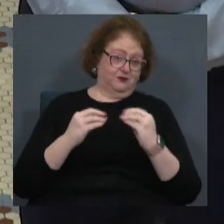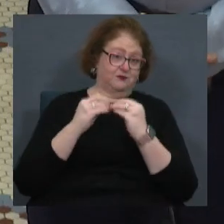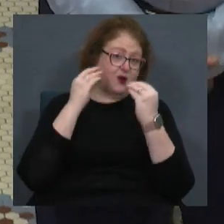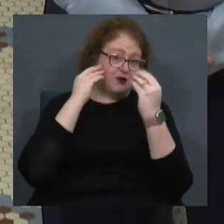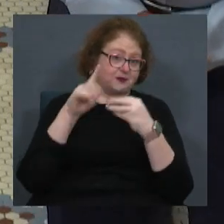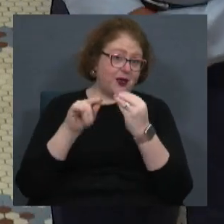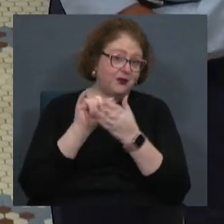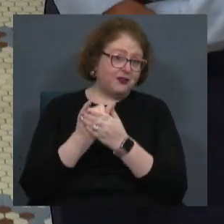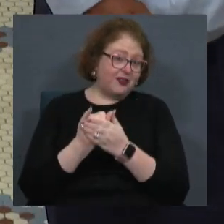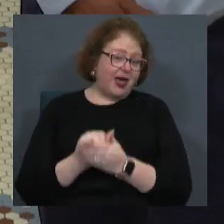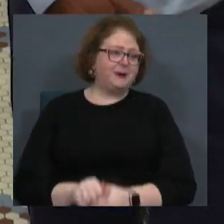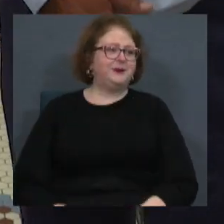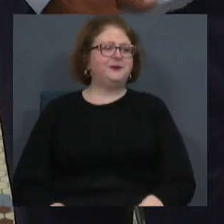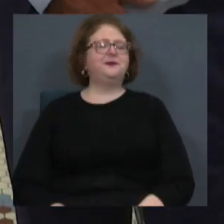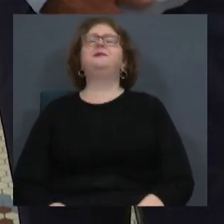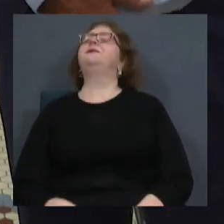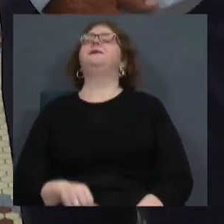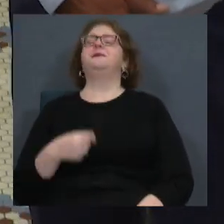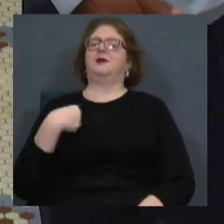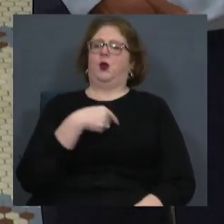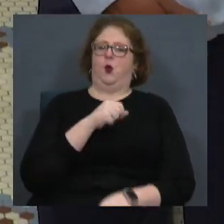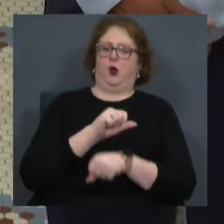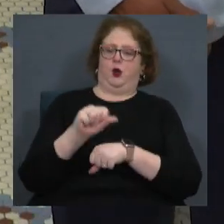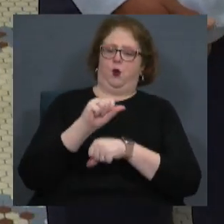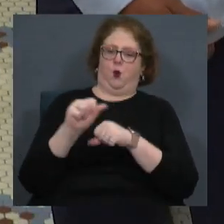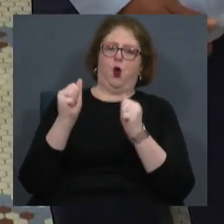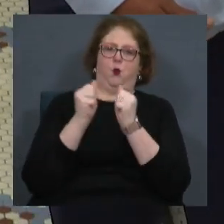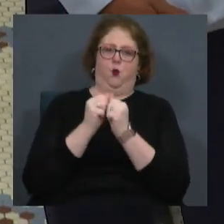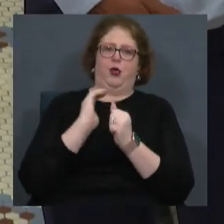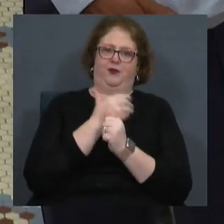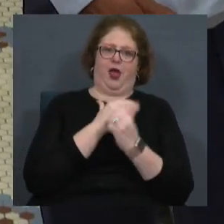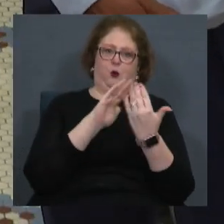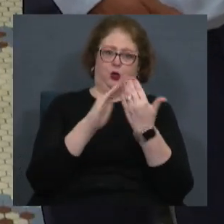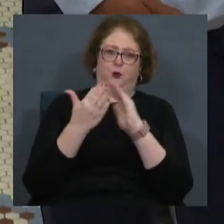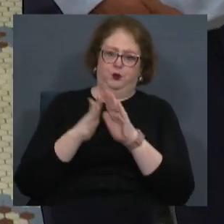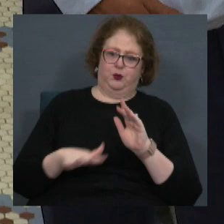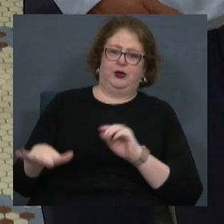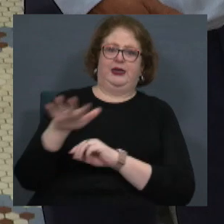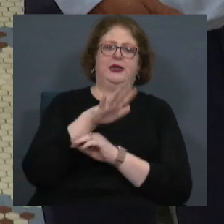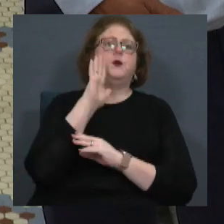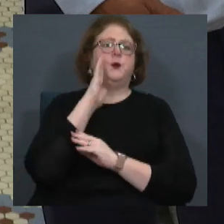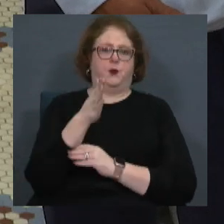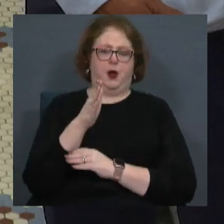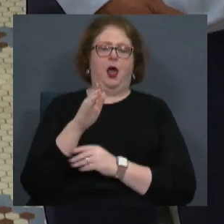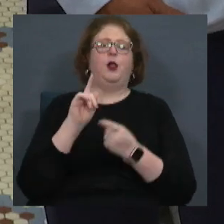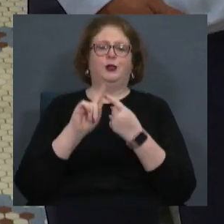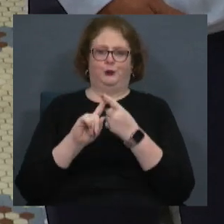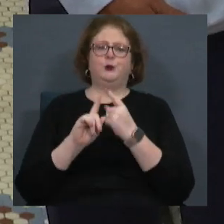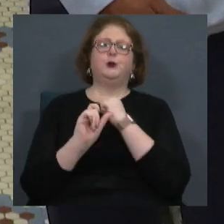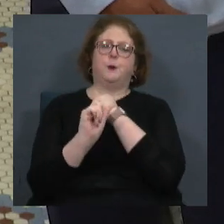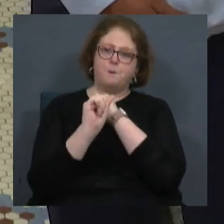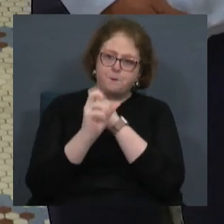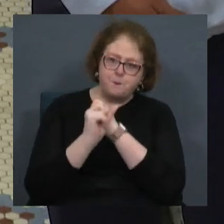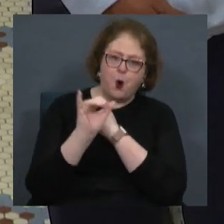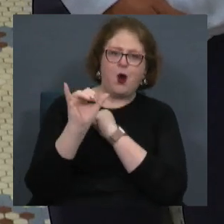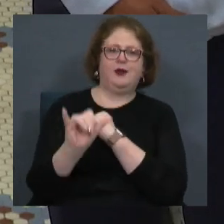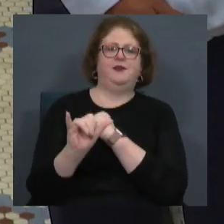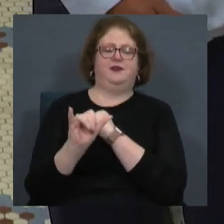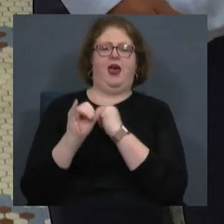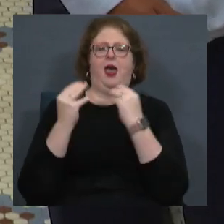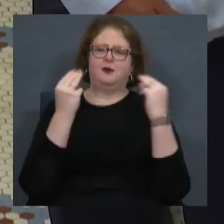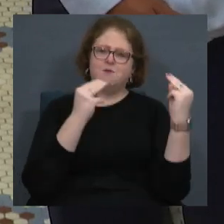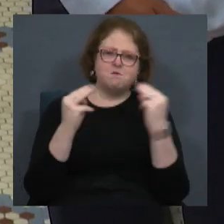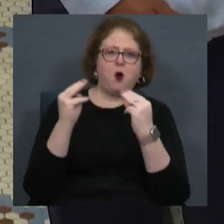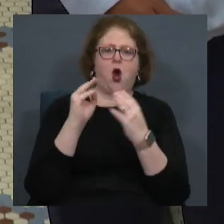I will say this, we will work diligently with the community to market. As I think most folks know, it's not a